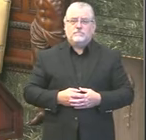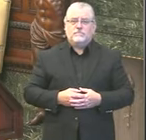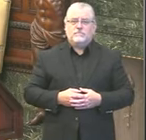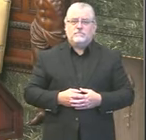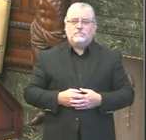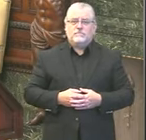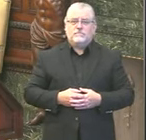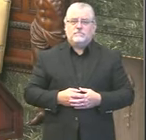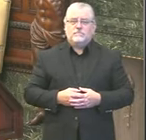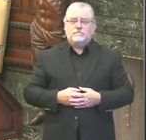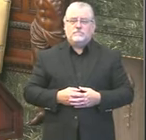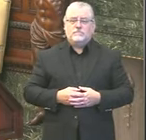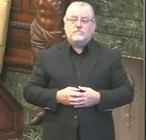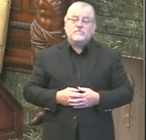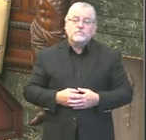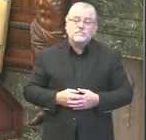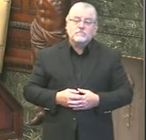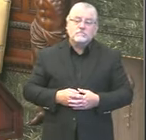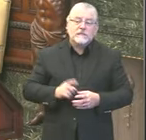Jack, we can't hear you if you're talking.